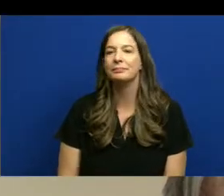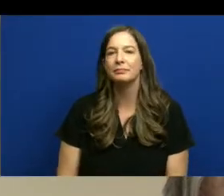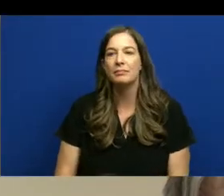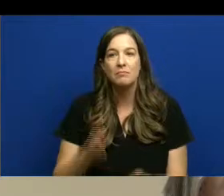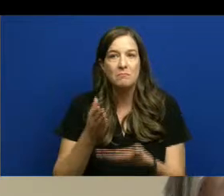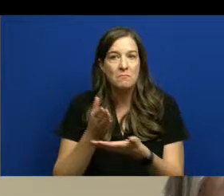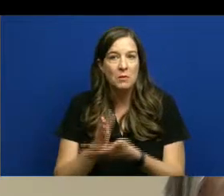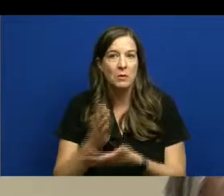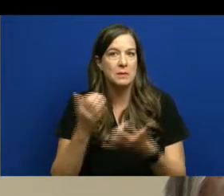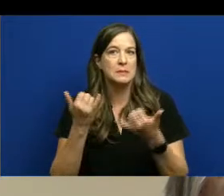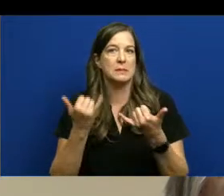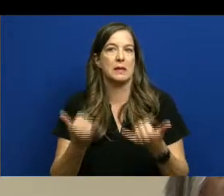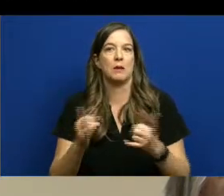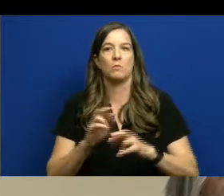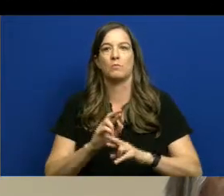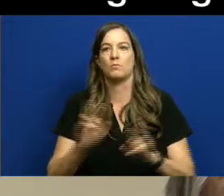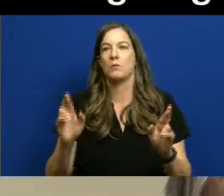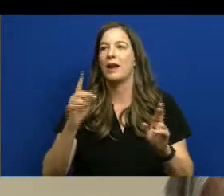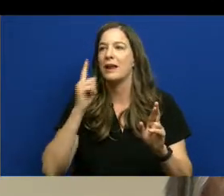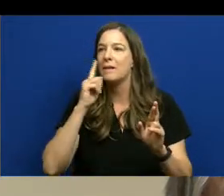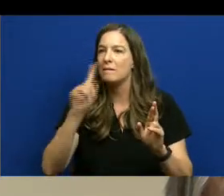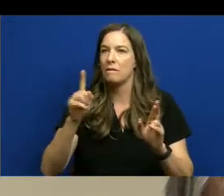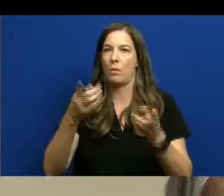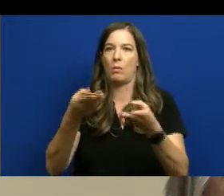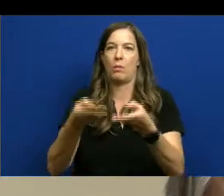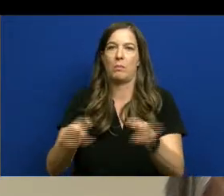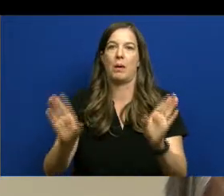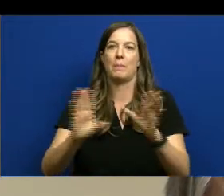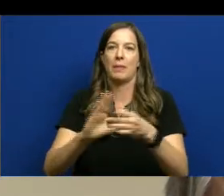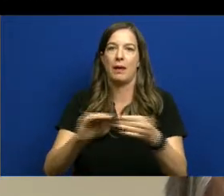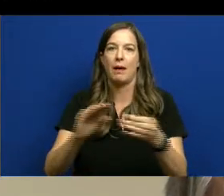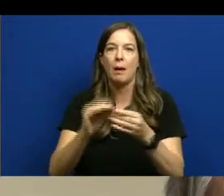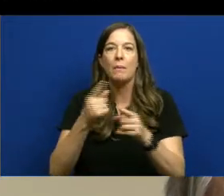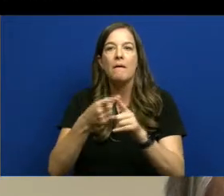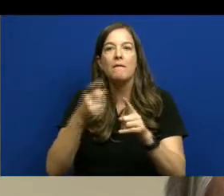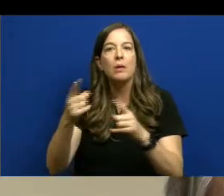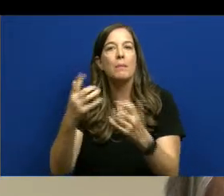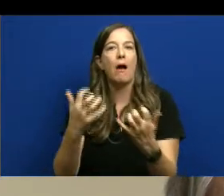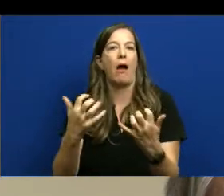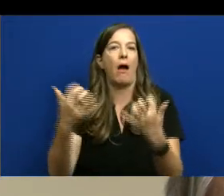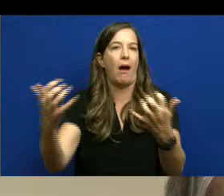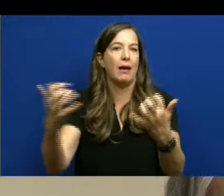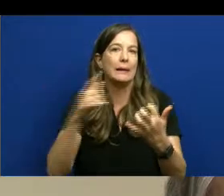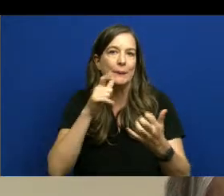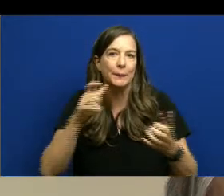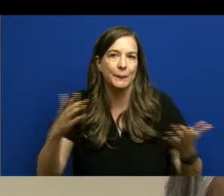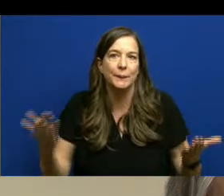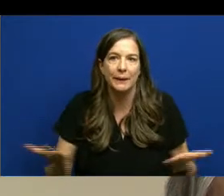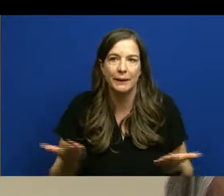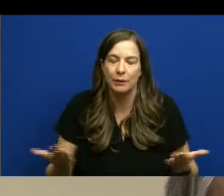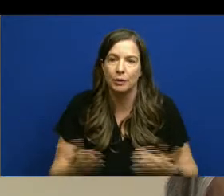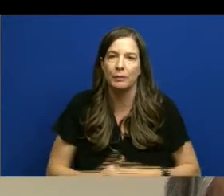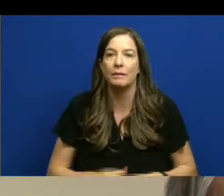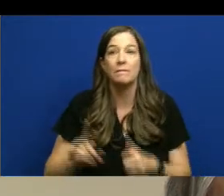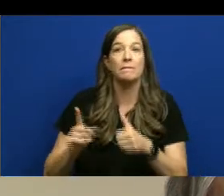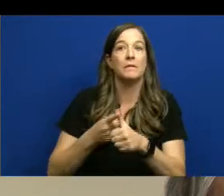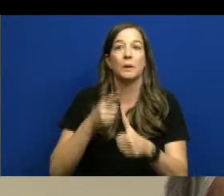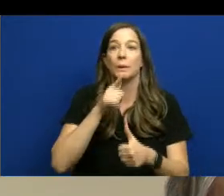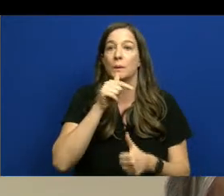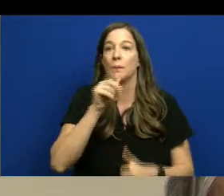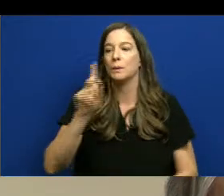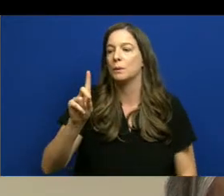Okay, I think we're going to move on to the in-person comments now. That's it for everybody else. First, I have Dick Leon.